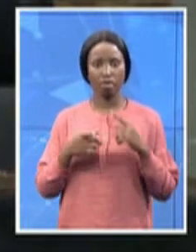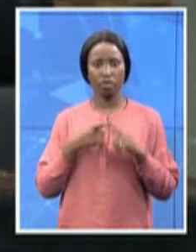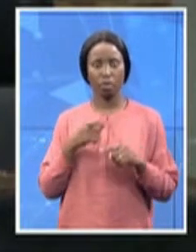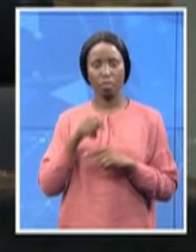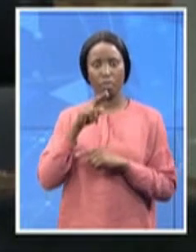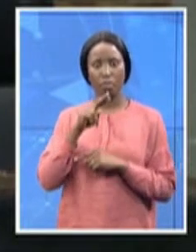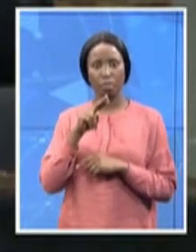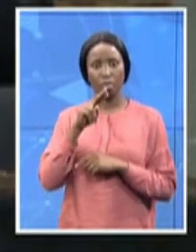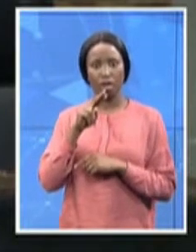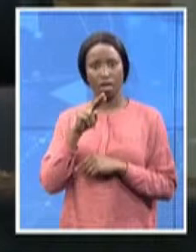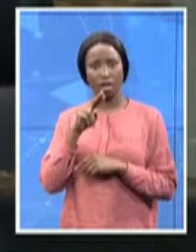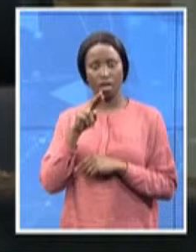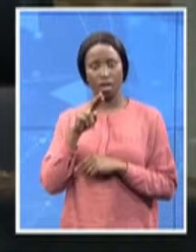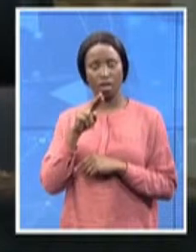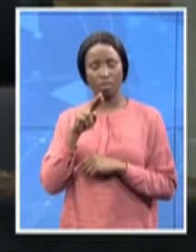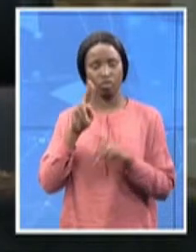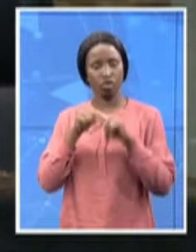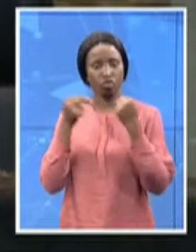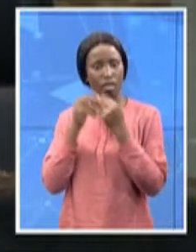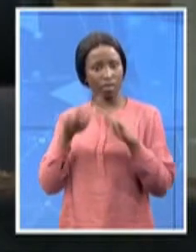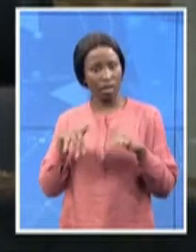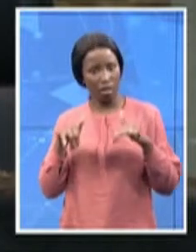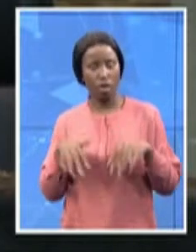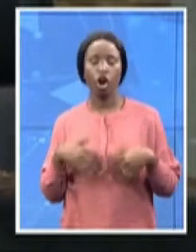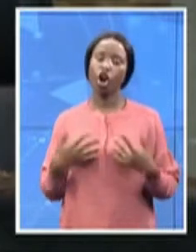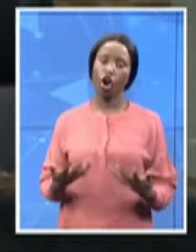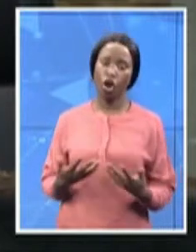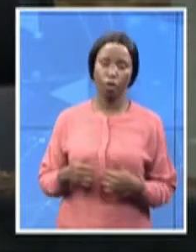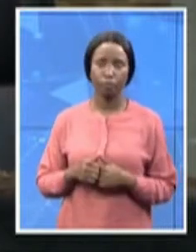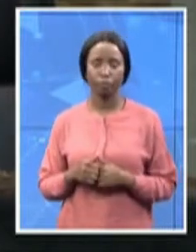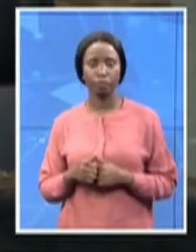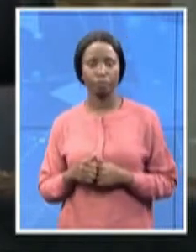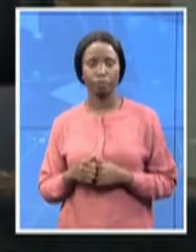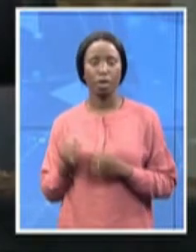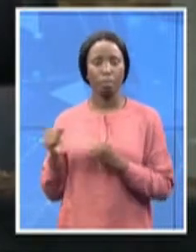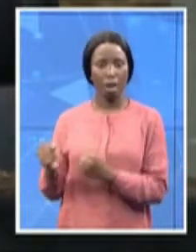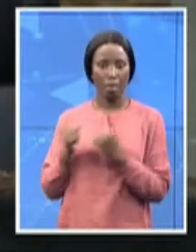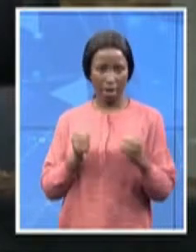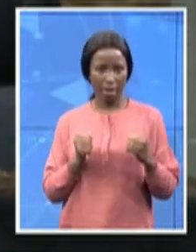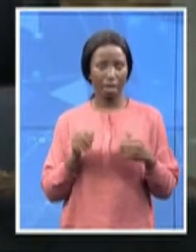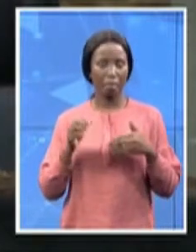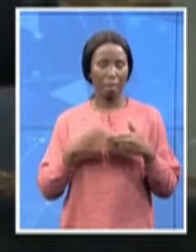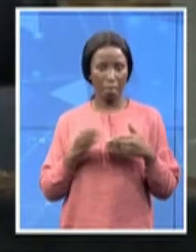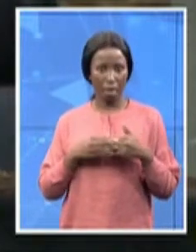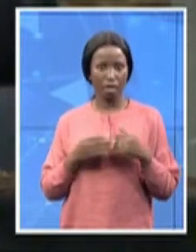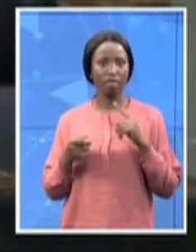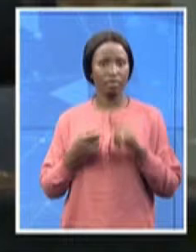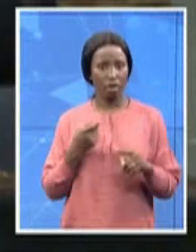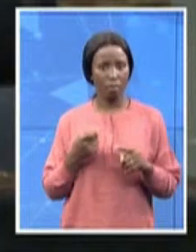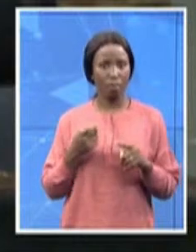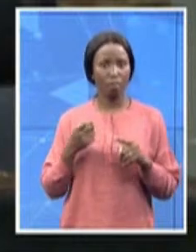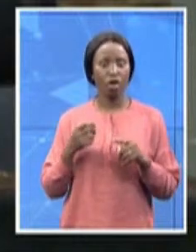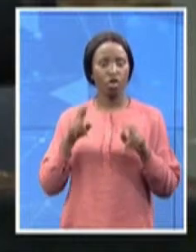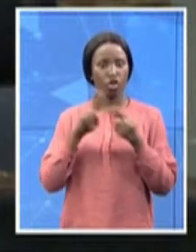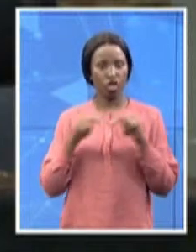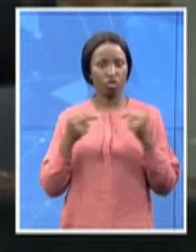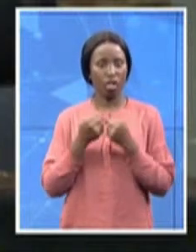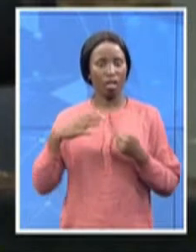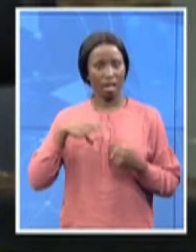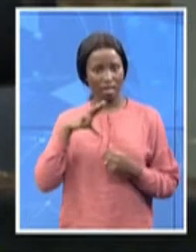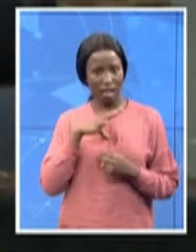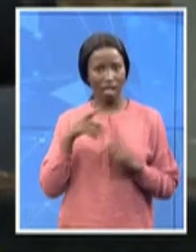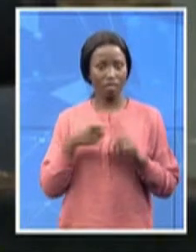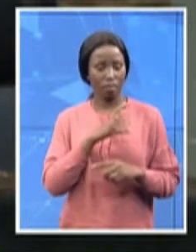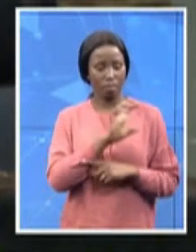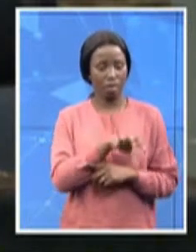a permanent member, of the National Council of Provinces, if the complaint is against a